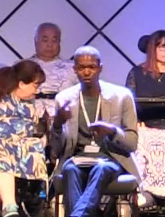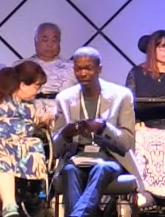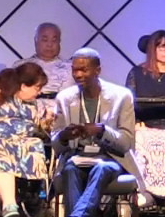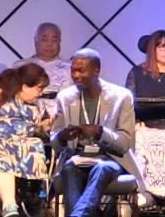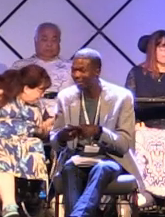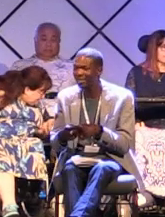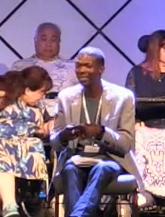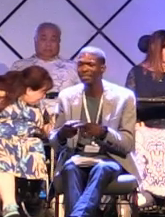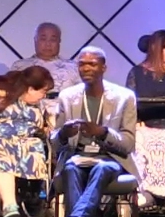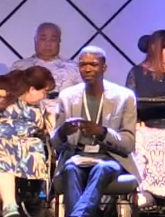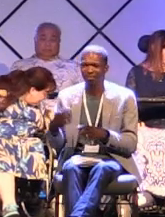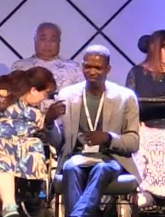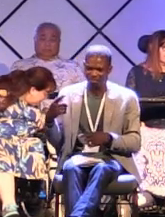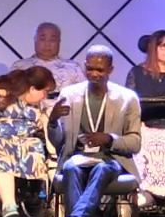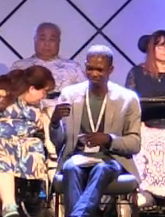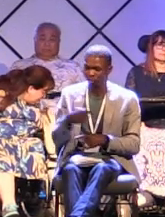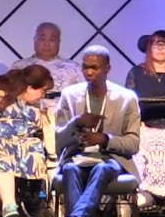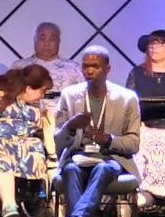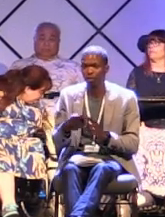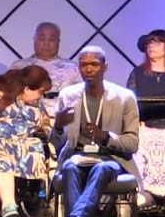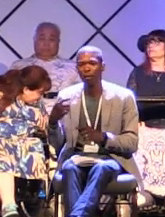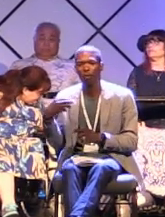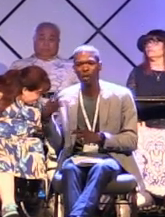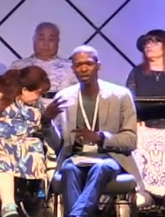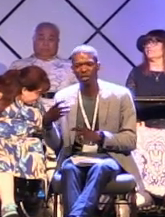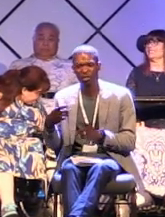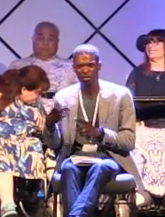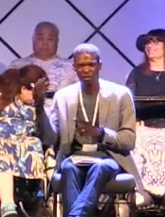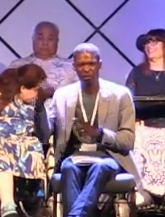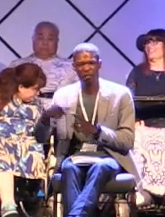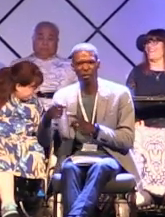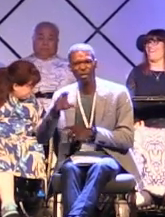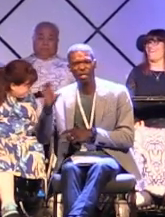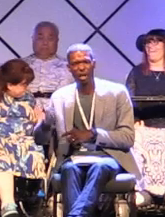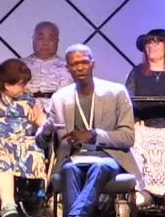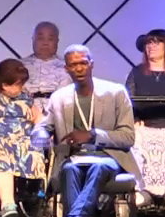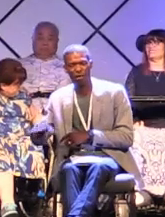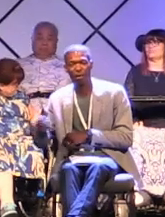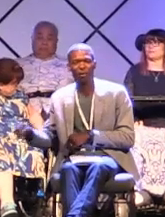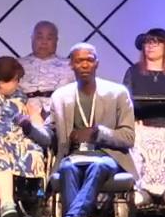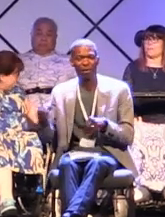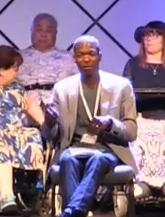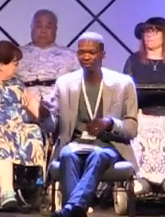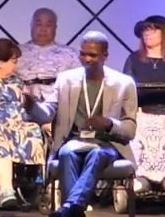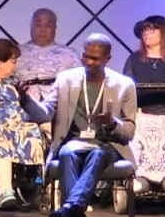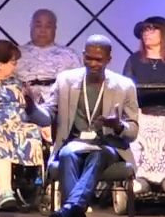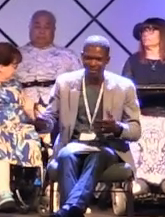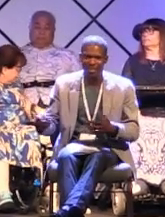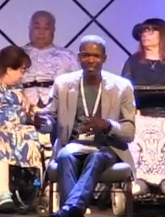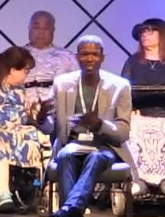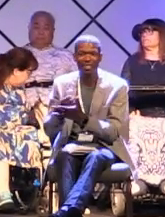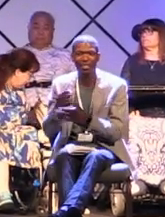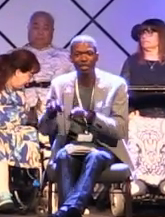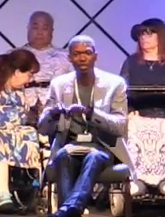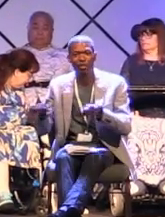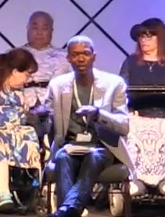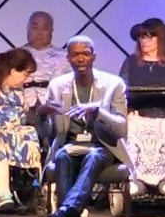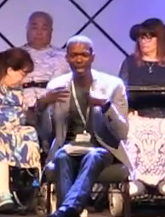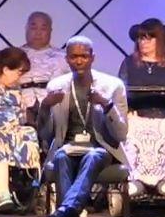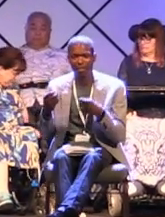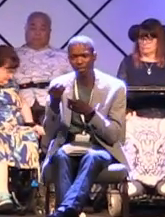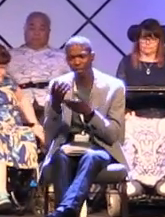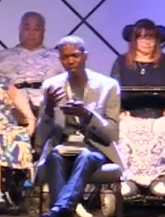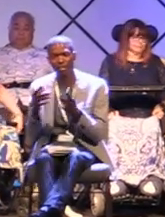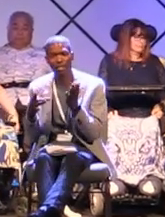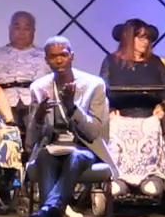SeaTac, Washington, previously from the Chicago area, where she had obtained a degree in health information technology